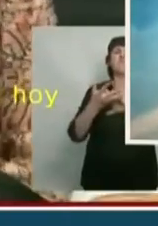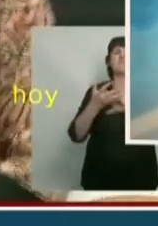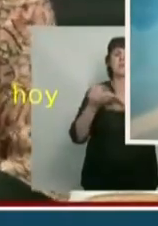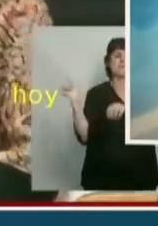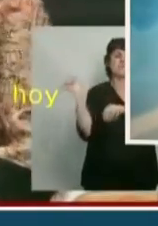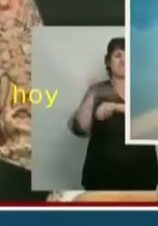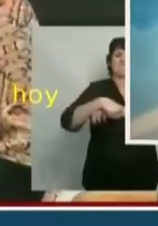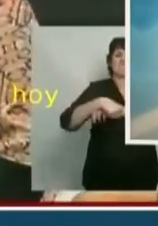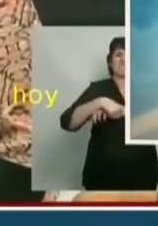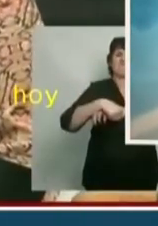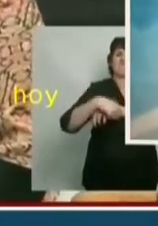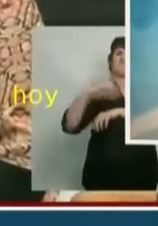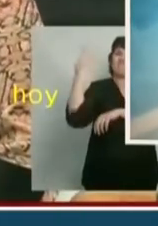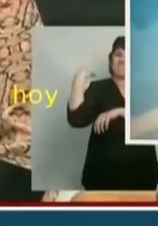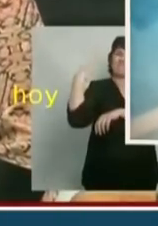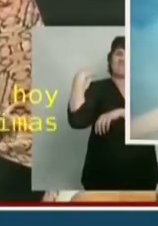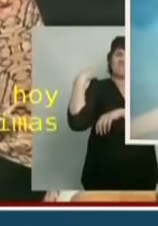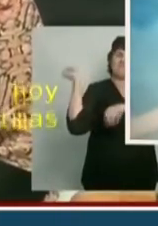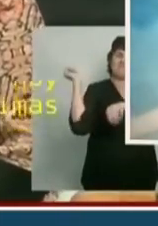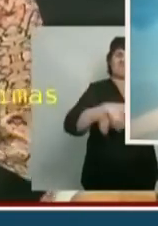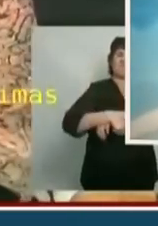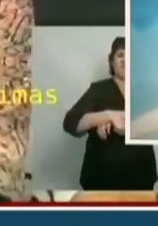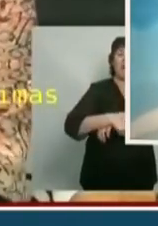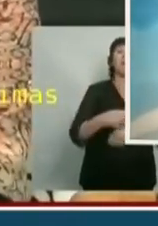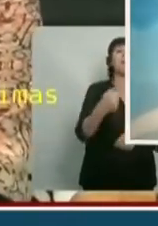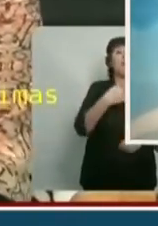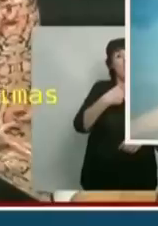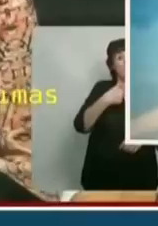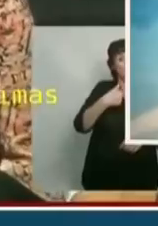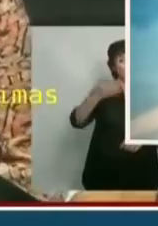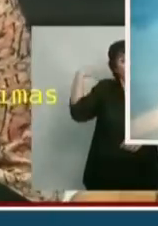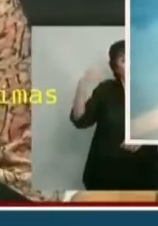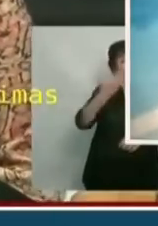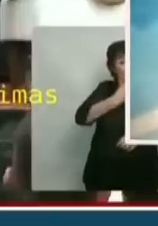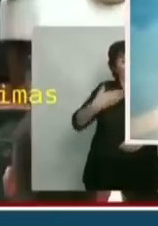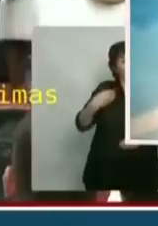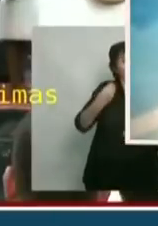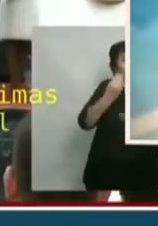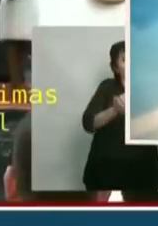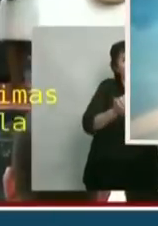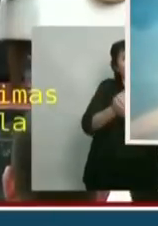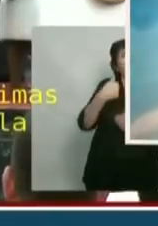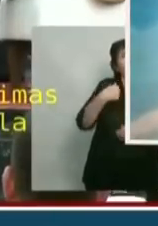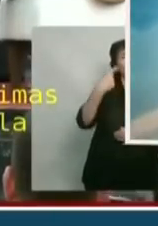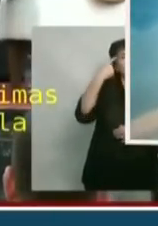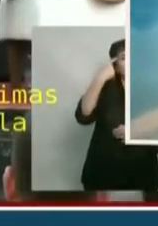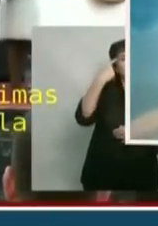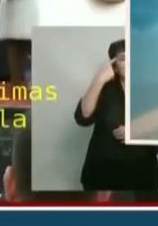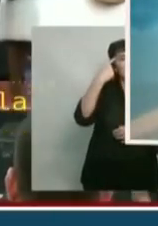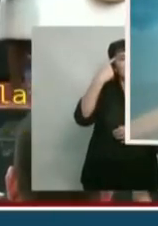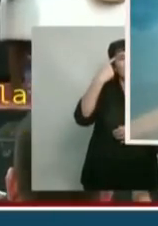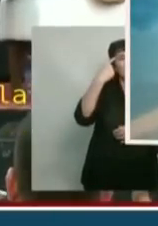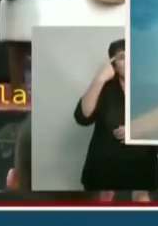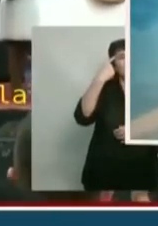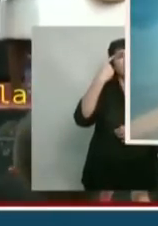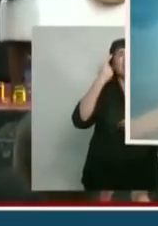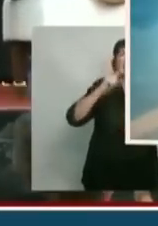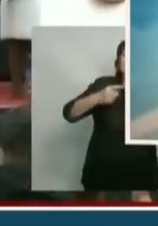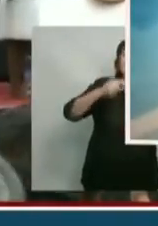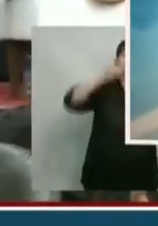determination around the world to reimpose neoliberal recipes in terms of the